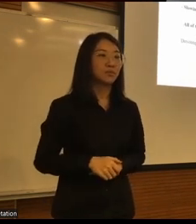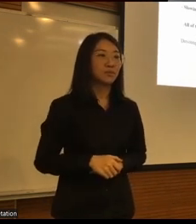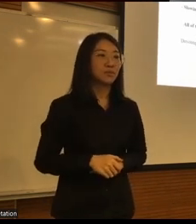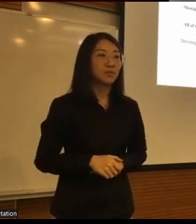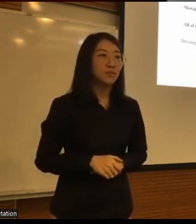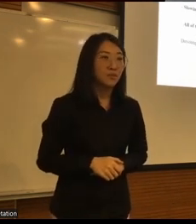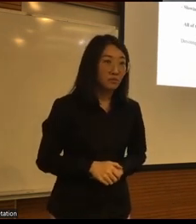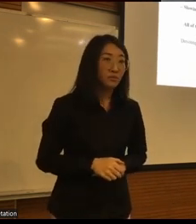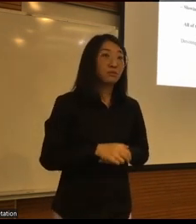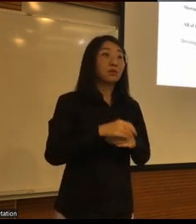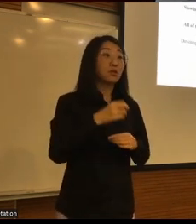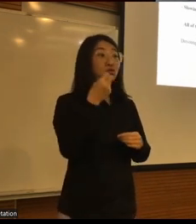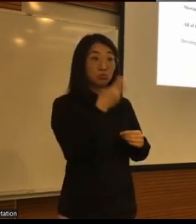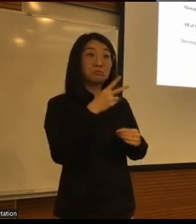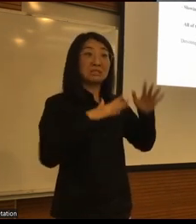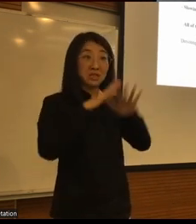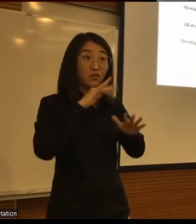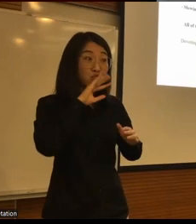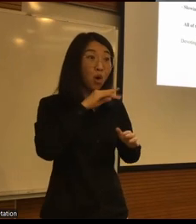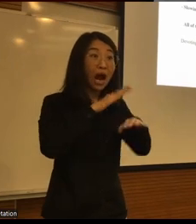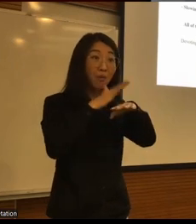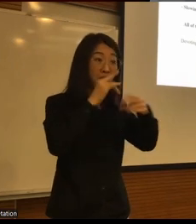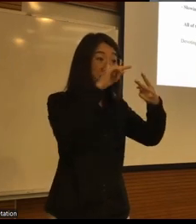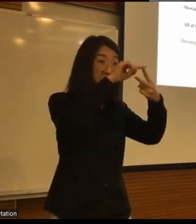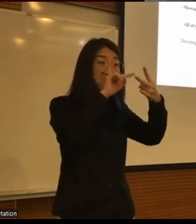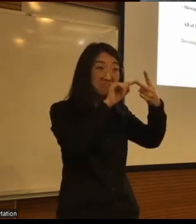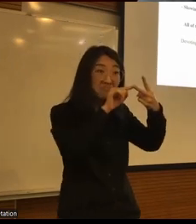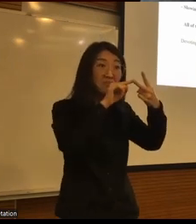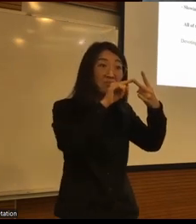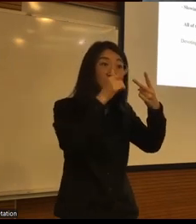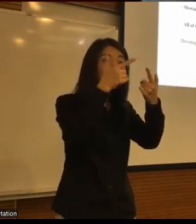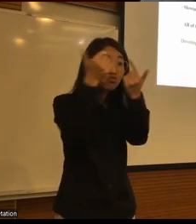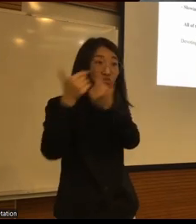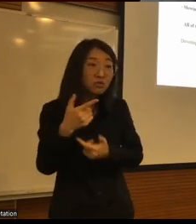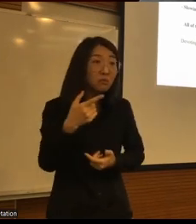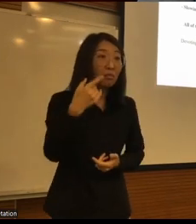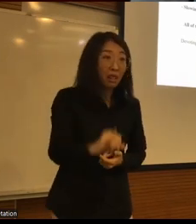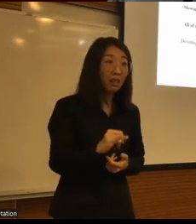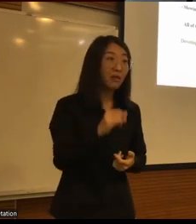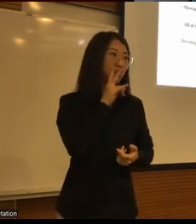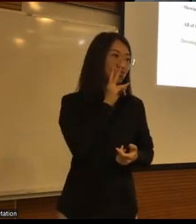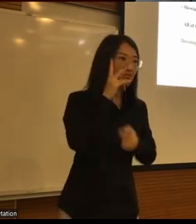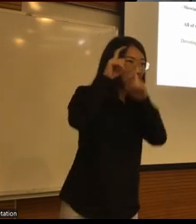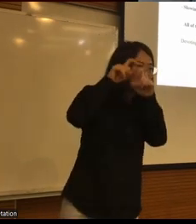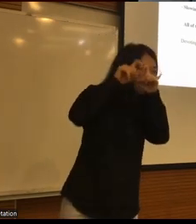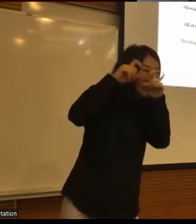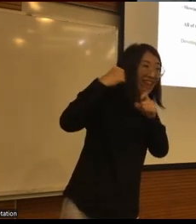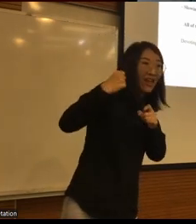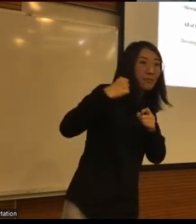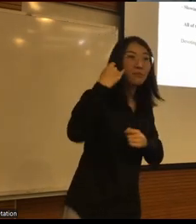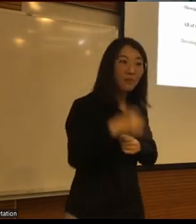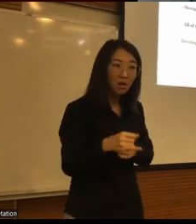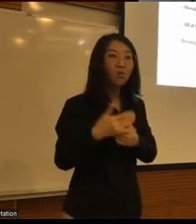If at least one of these conditions is not met, either you don't have enough processing capacity overall, or you